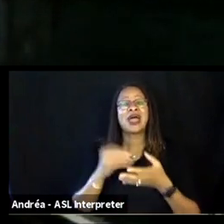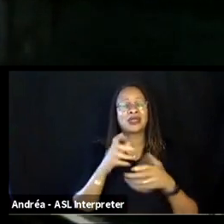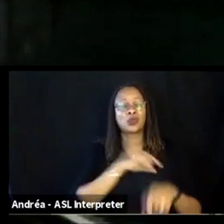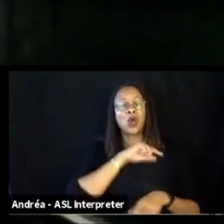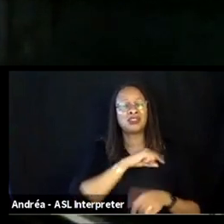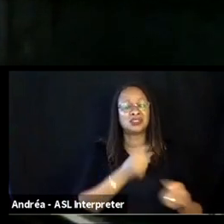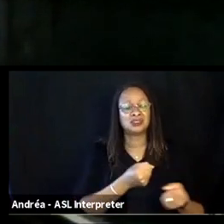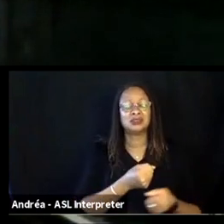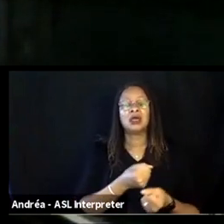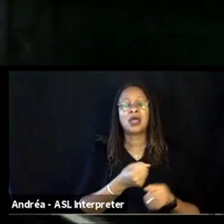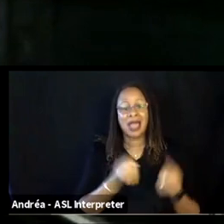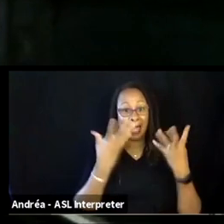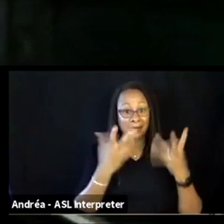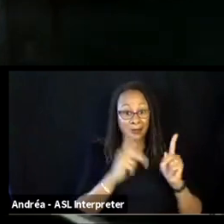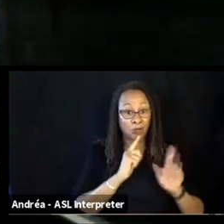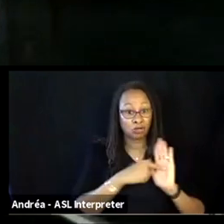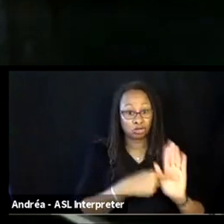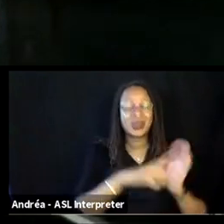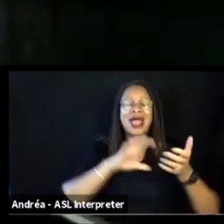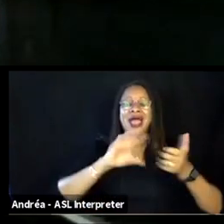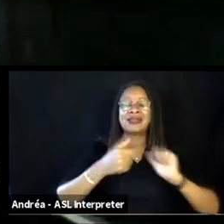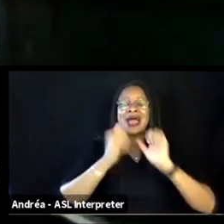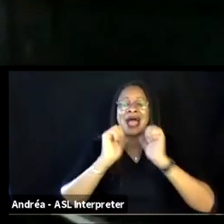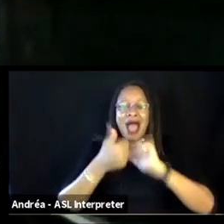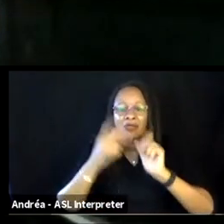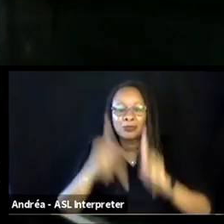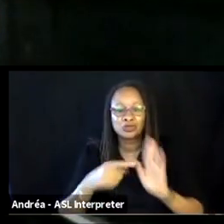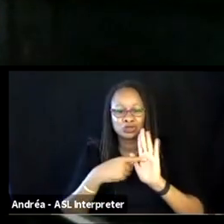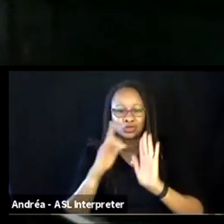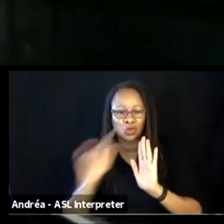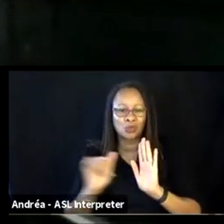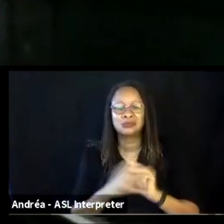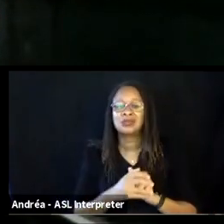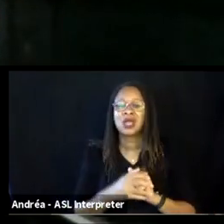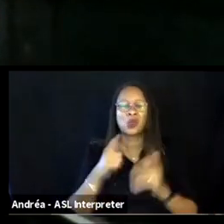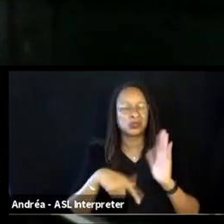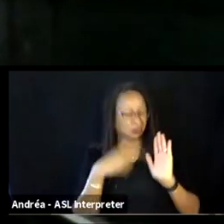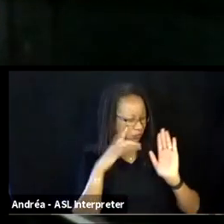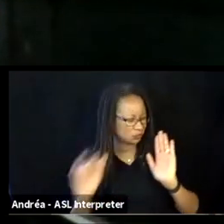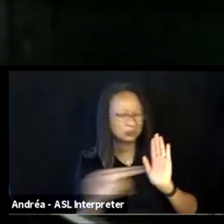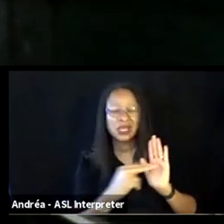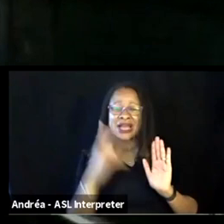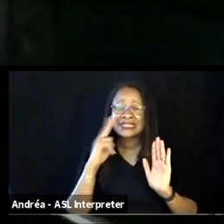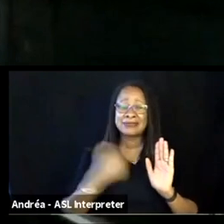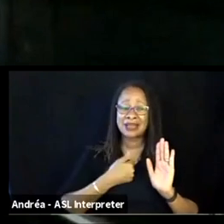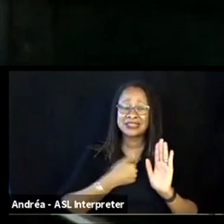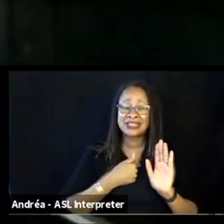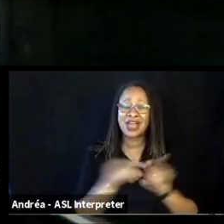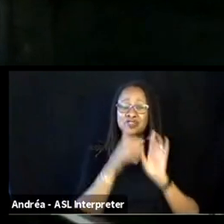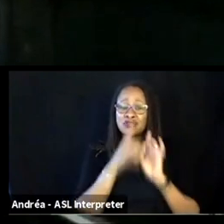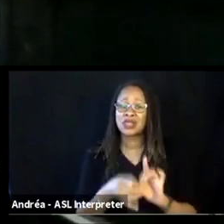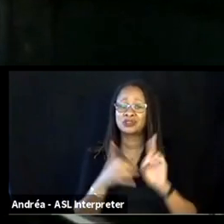only how many people are shown, but also how they're shown. What's that portrayal look like too? It's not enough to just see yourself as it relates